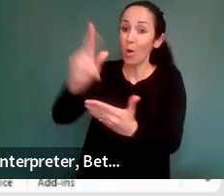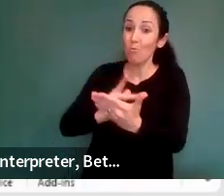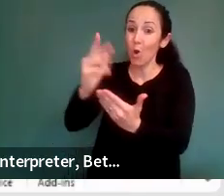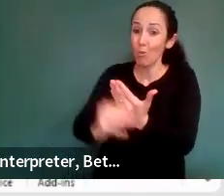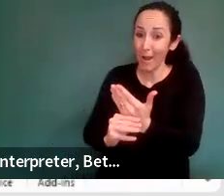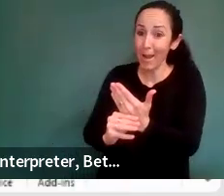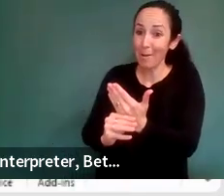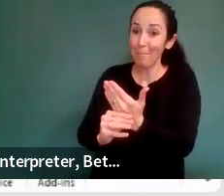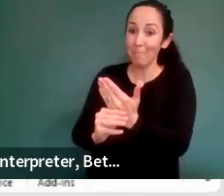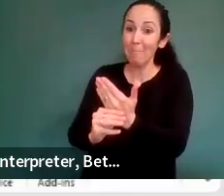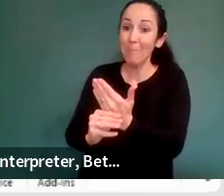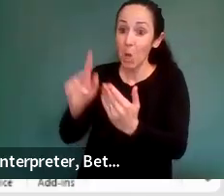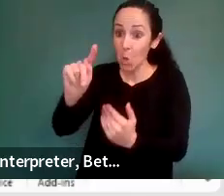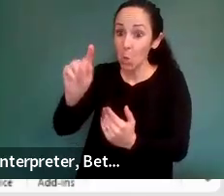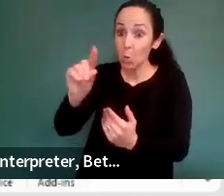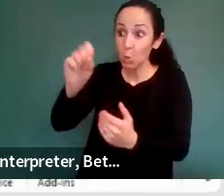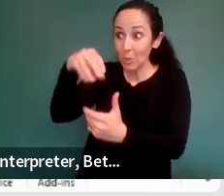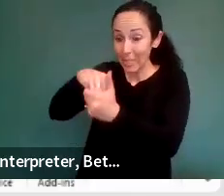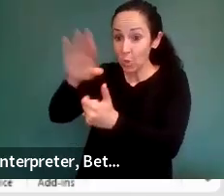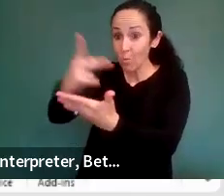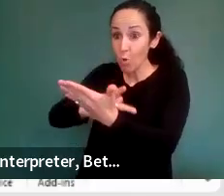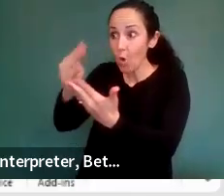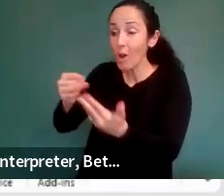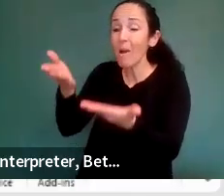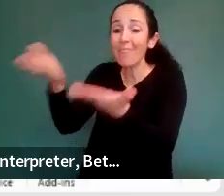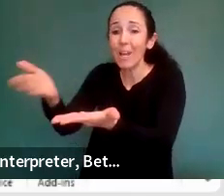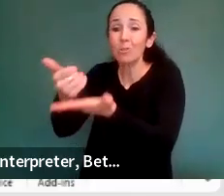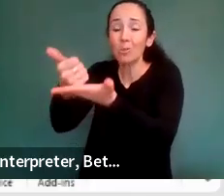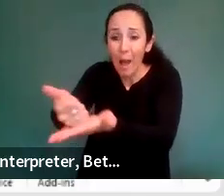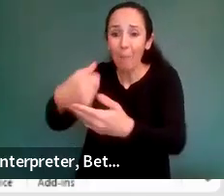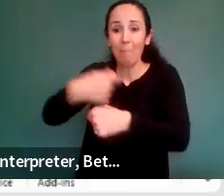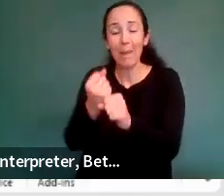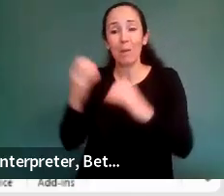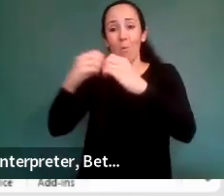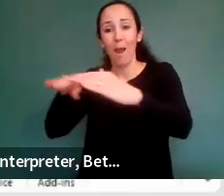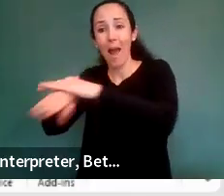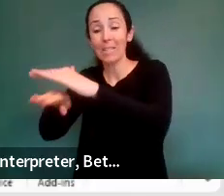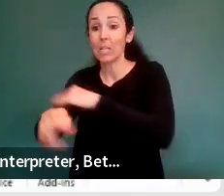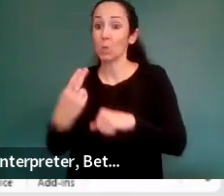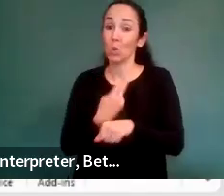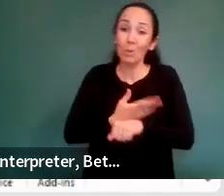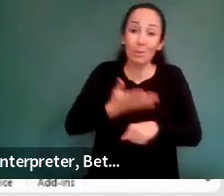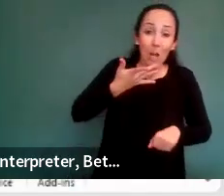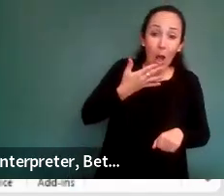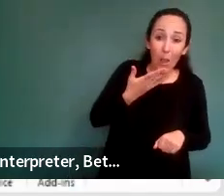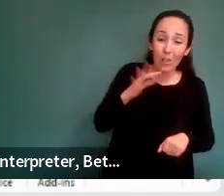content. They're there for a reason, and assistive technologies and screen readers